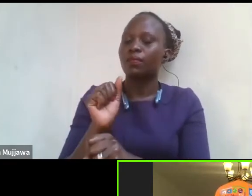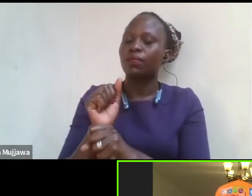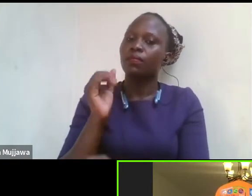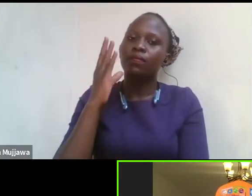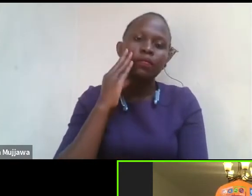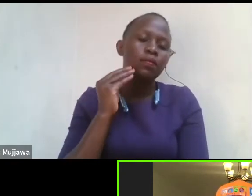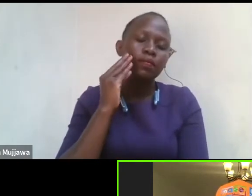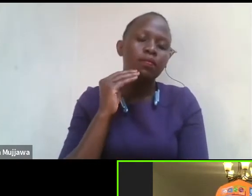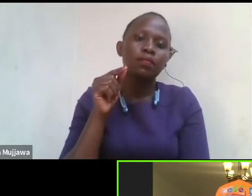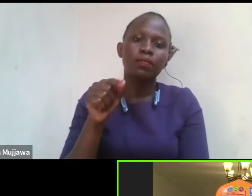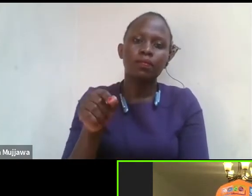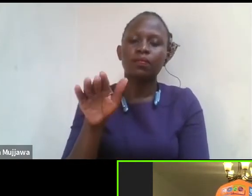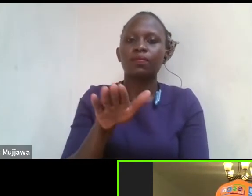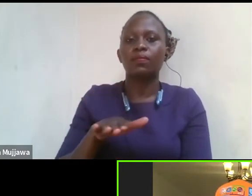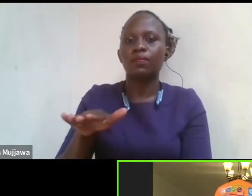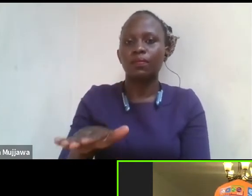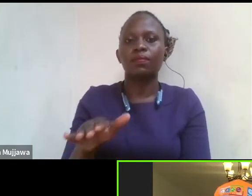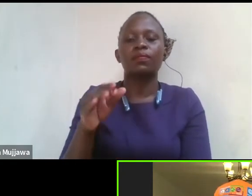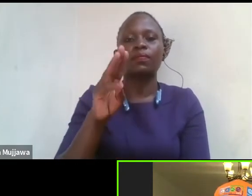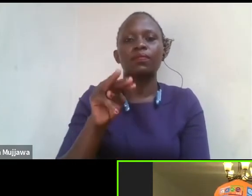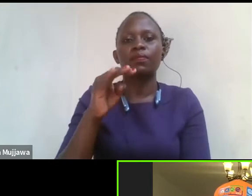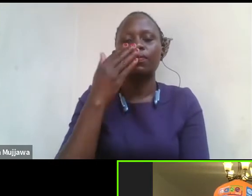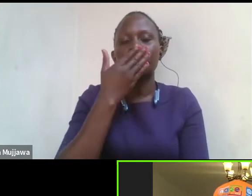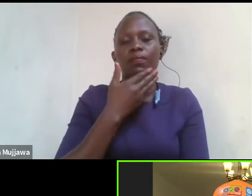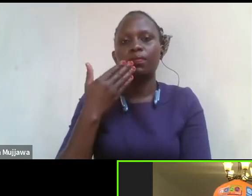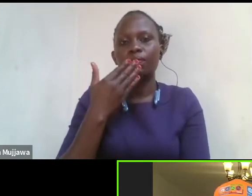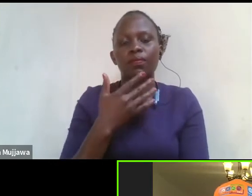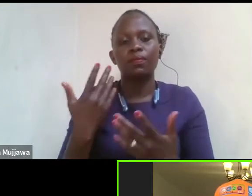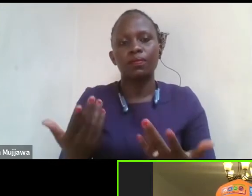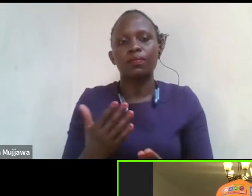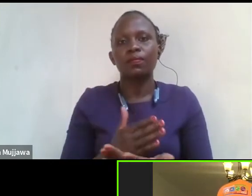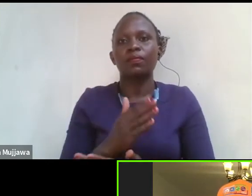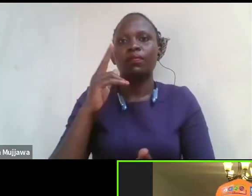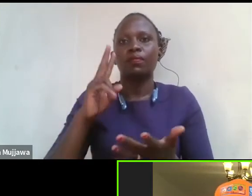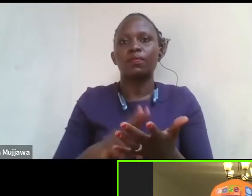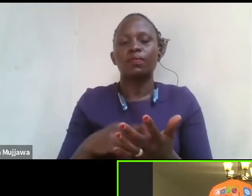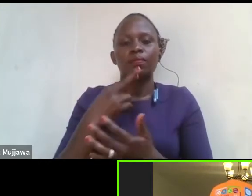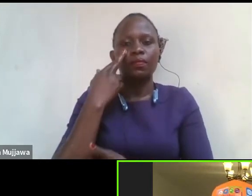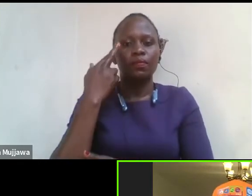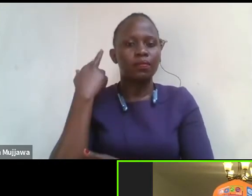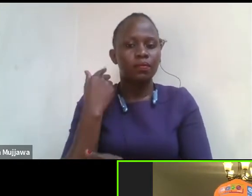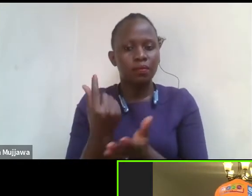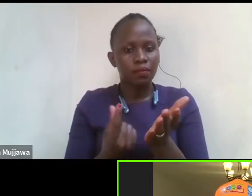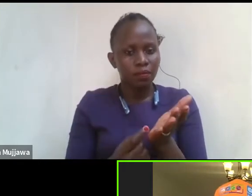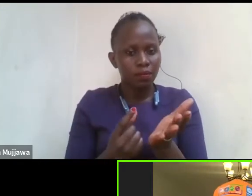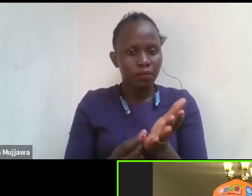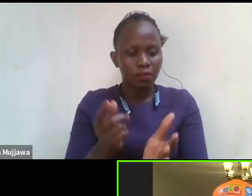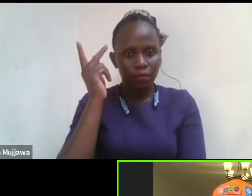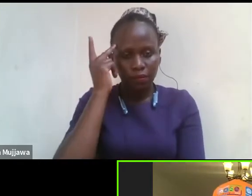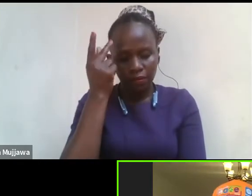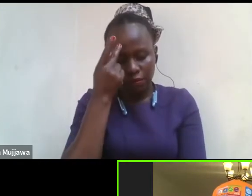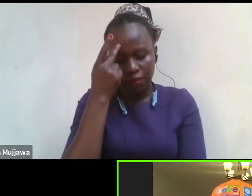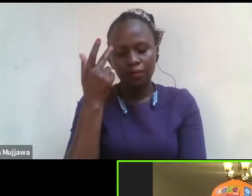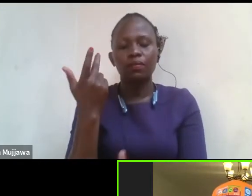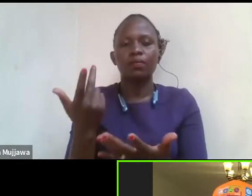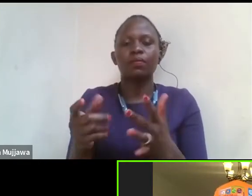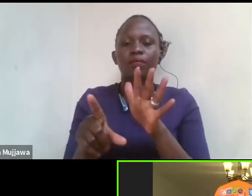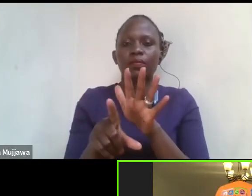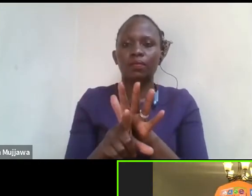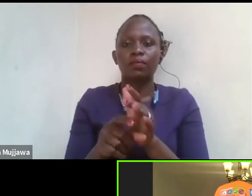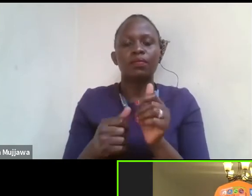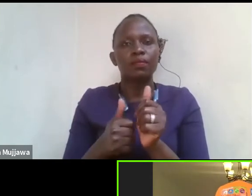energy sectors. He has consulted for the World Bank, where he's credited for reviewing Uganda's mineral policy, fiscal regimes, and law, leading